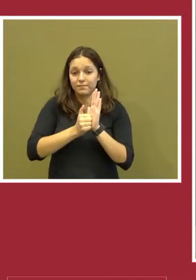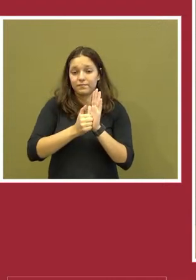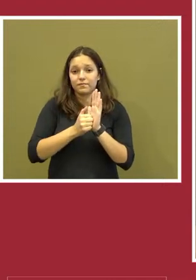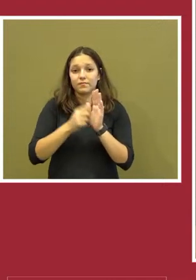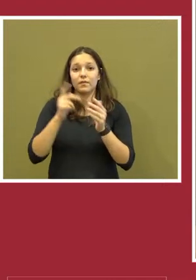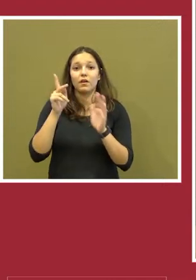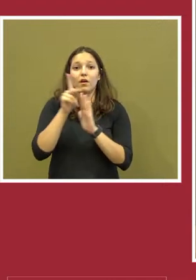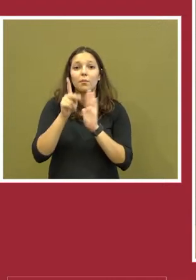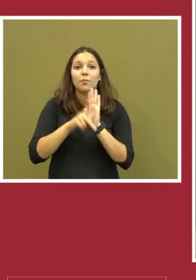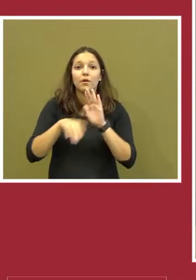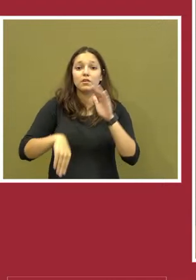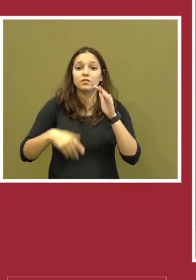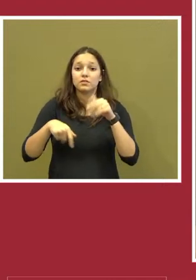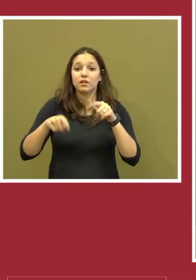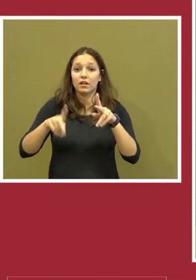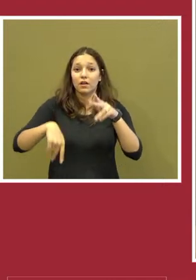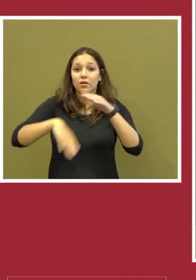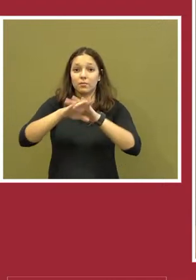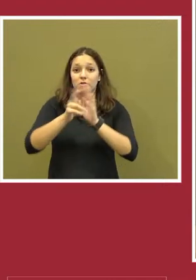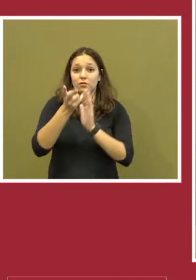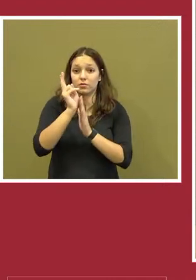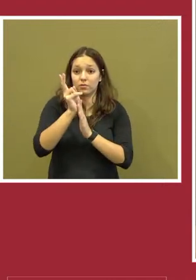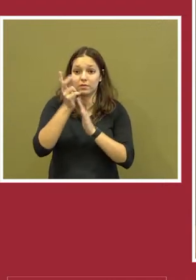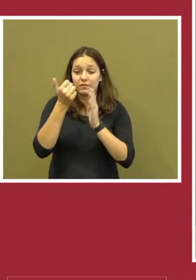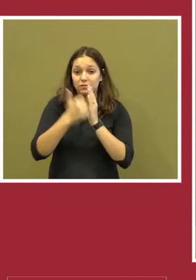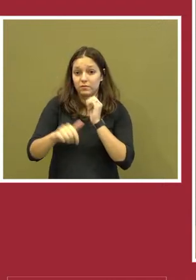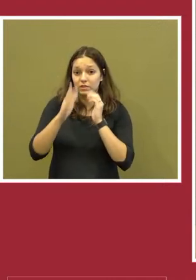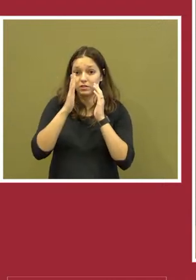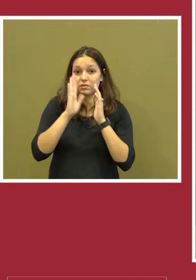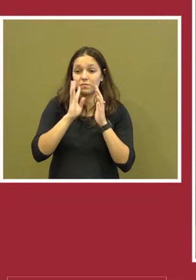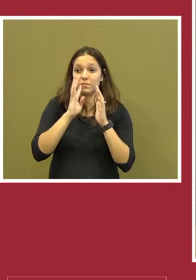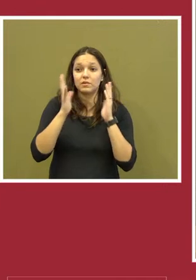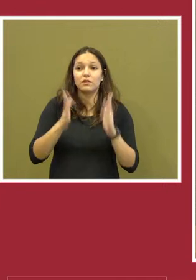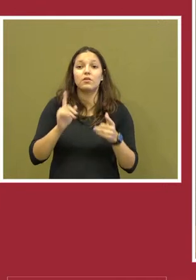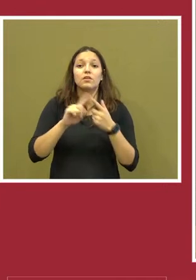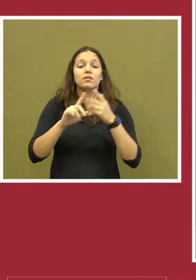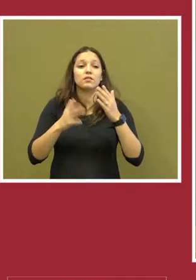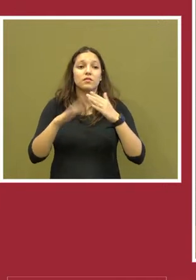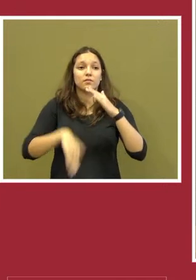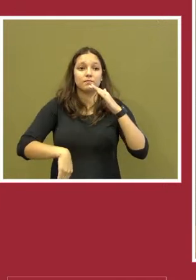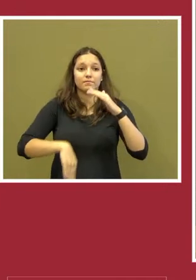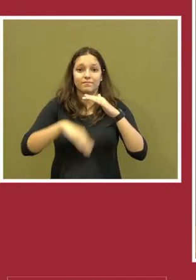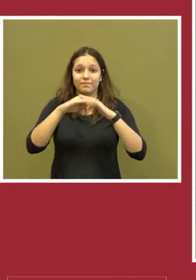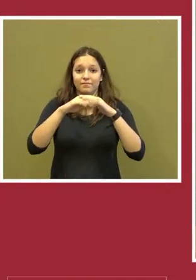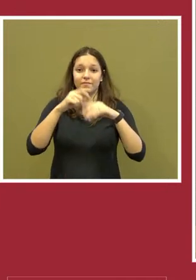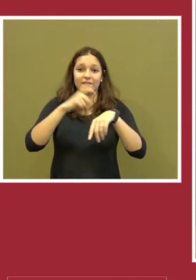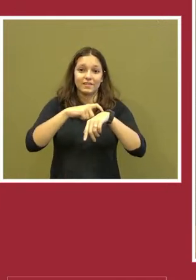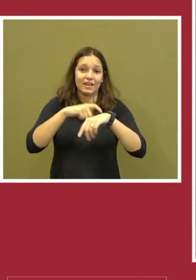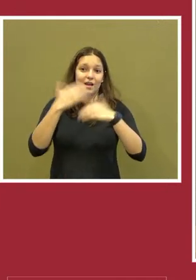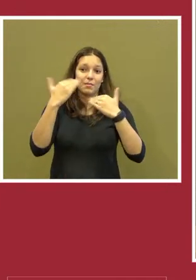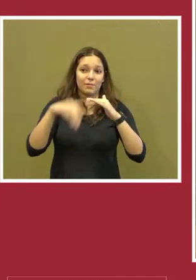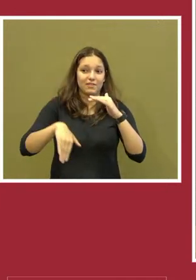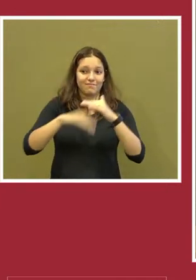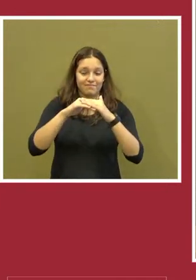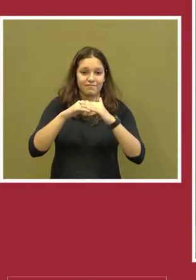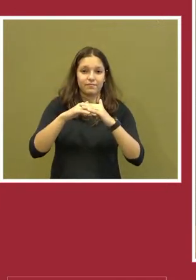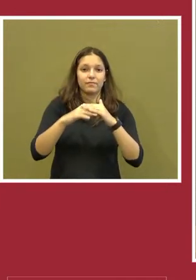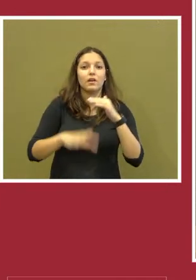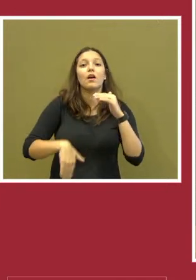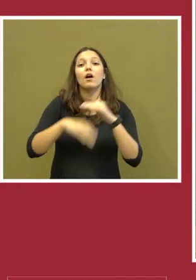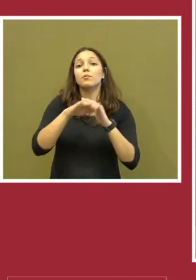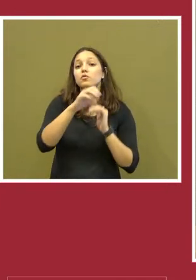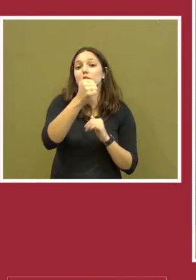to typically allow up to 2 minutes per speaker until the time cap has been reached for that agenda item. We typically allow up to 10